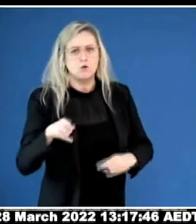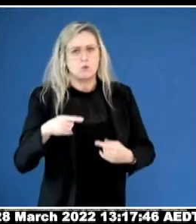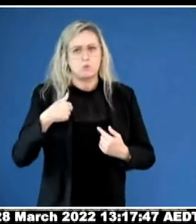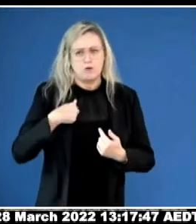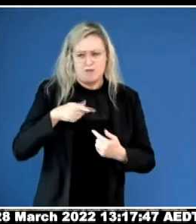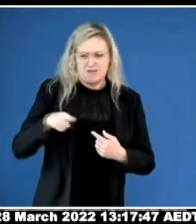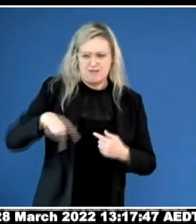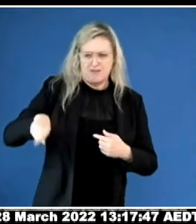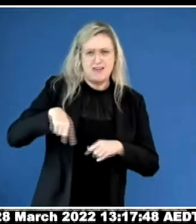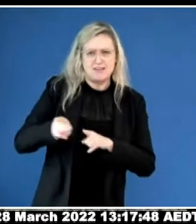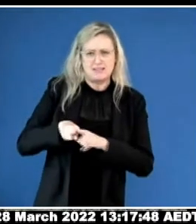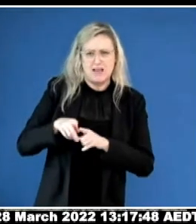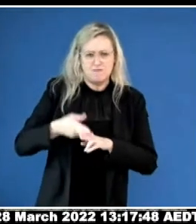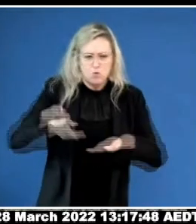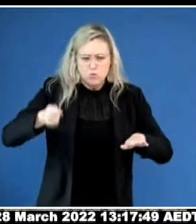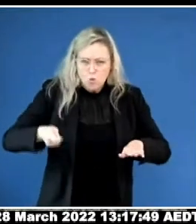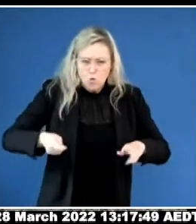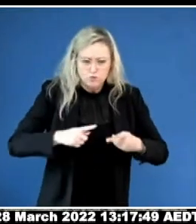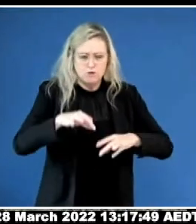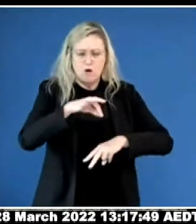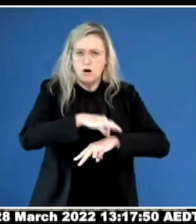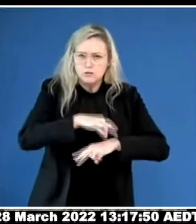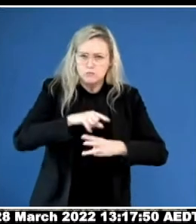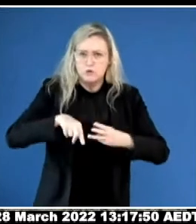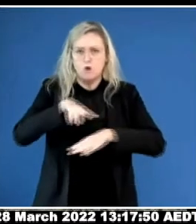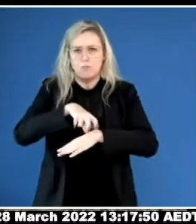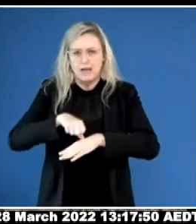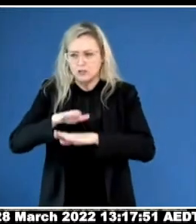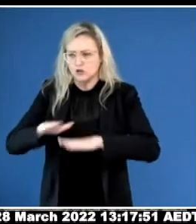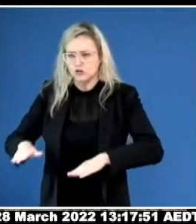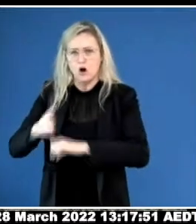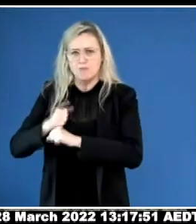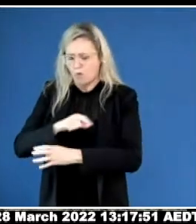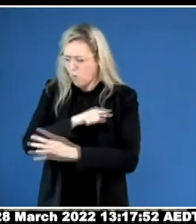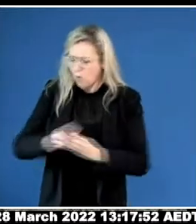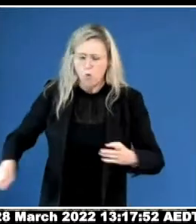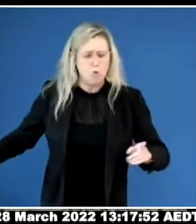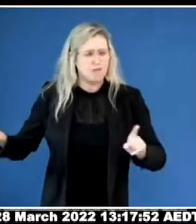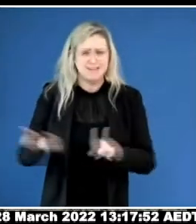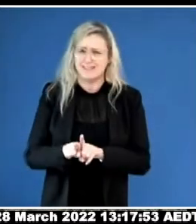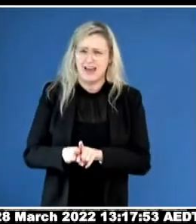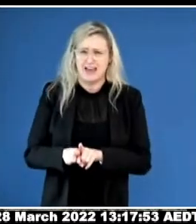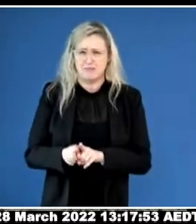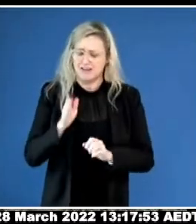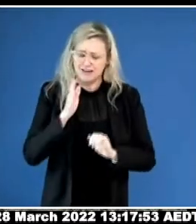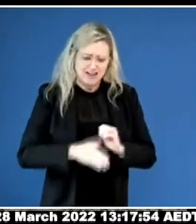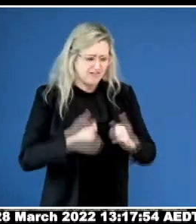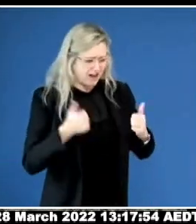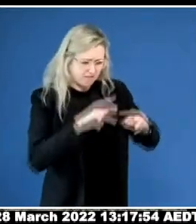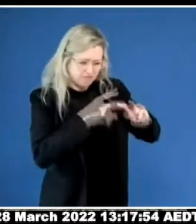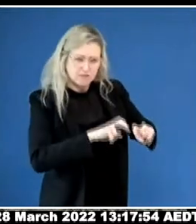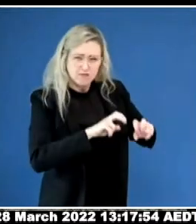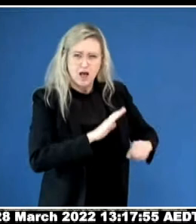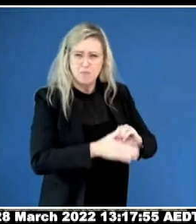courtroom, hospitals, police and child protection departments. And when you've told your